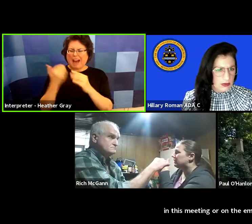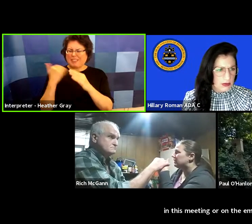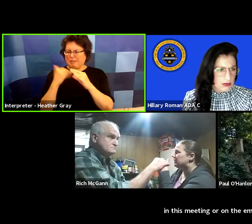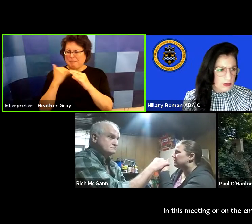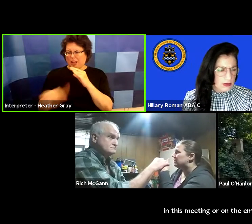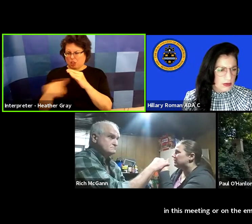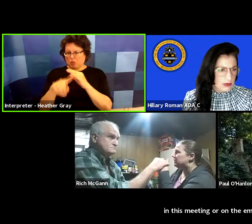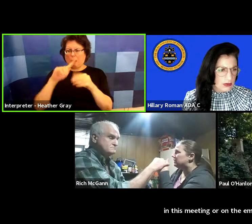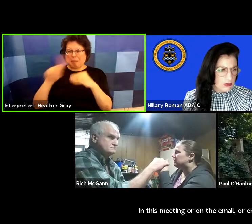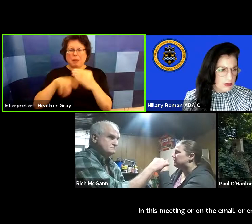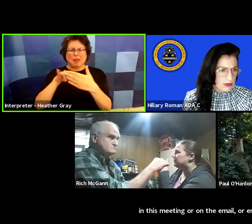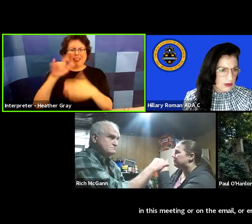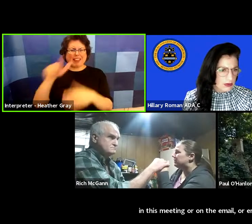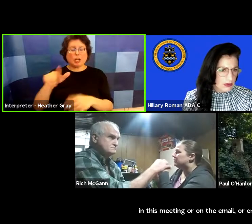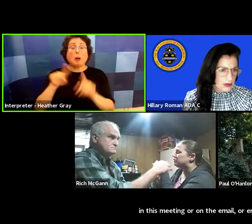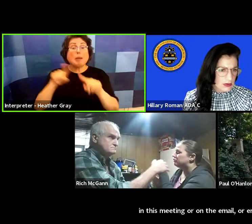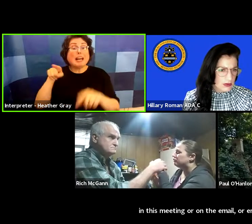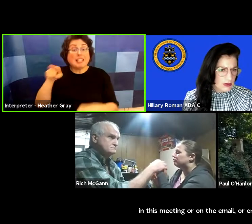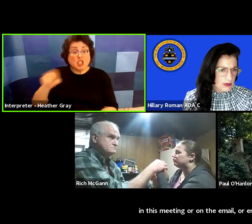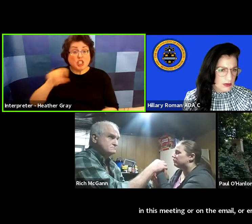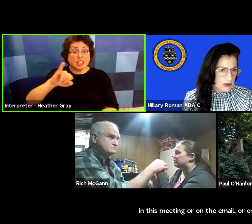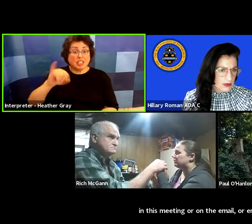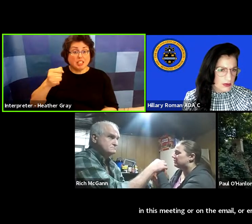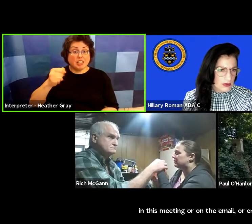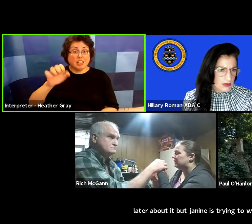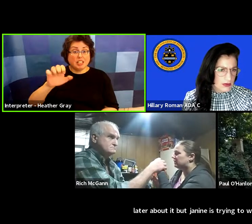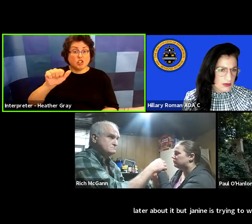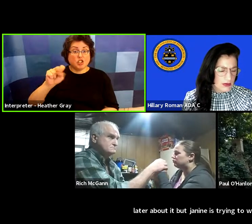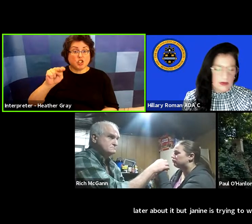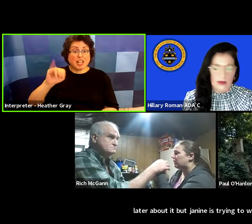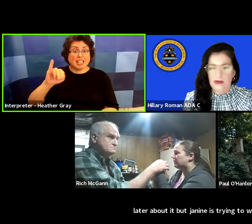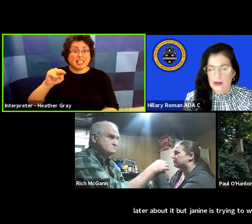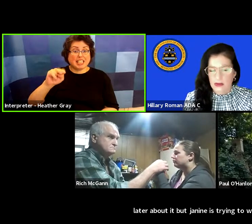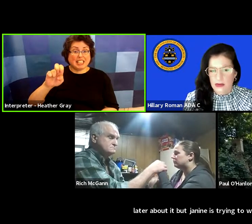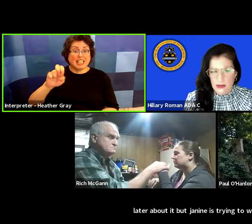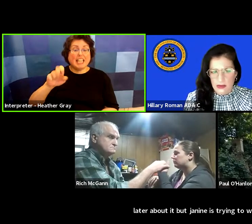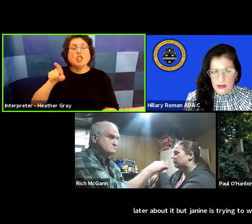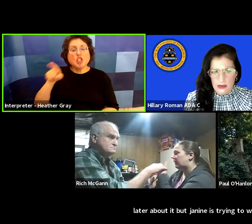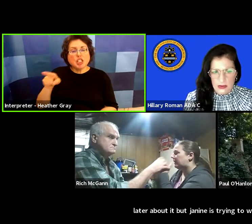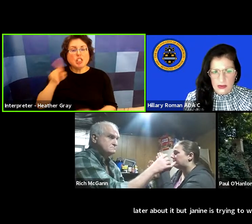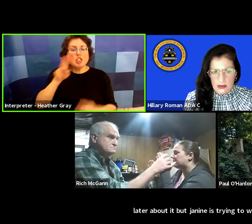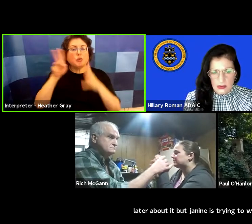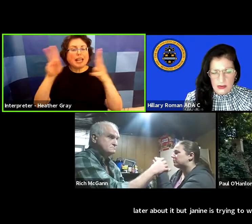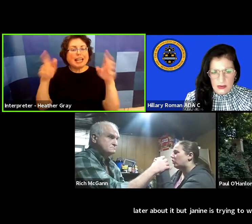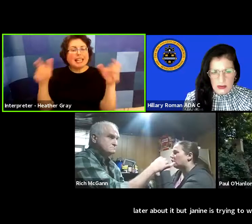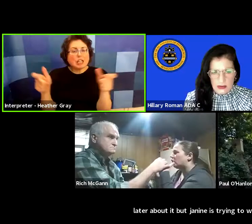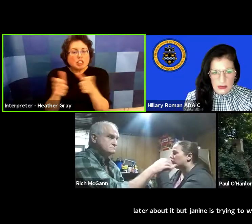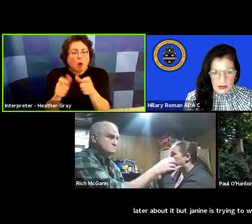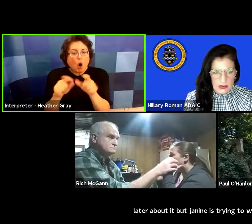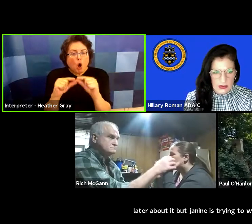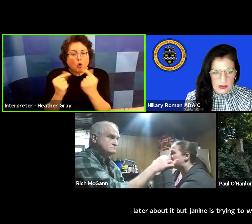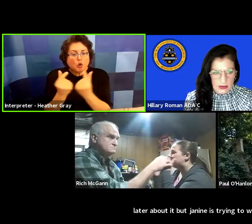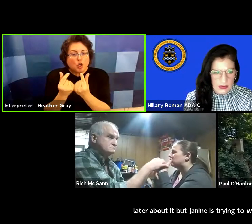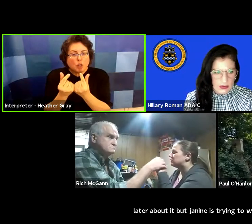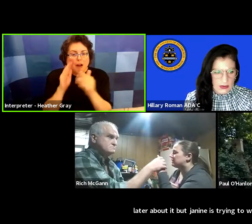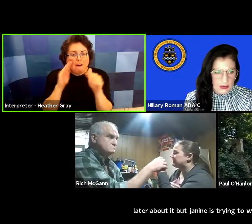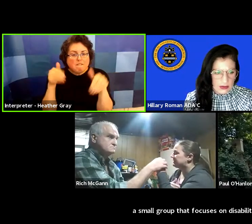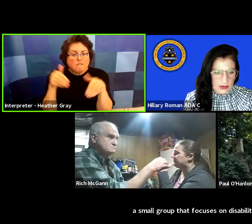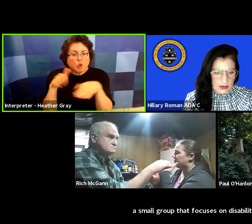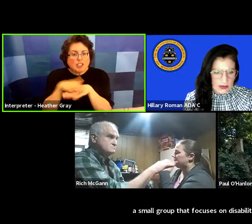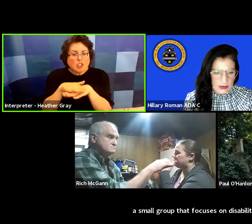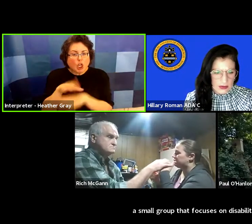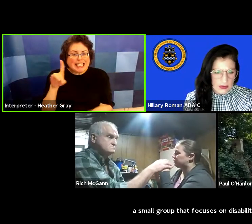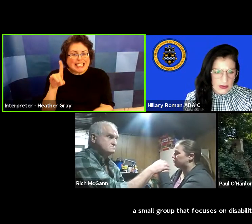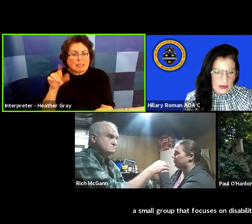But Janine is trying to work on creating a small group that focuses on disability concerns. So I can bring her up